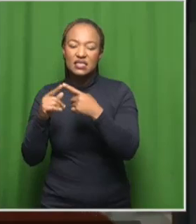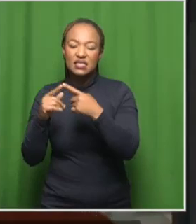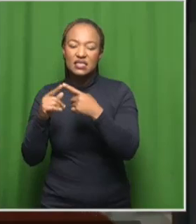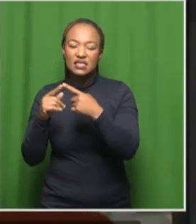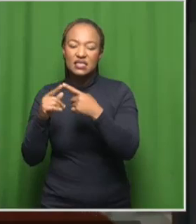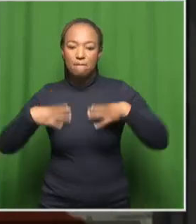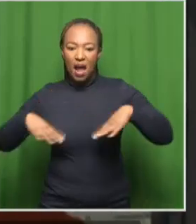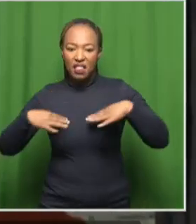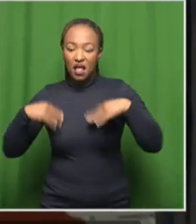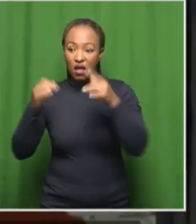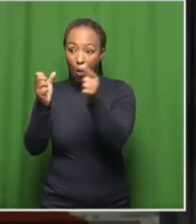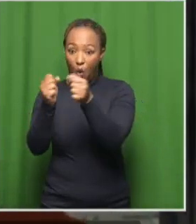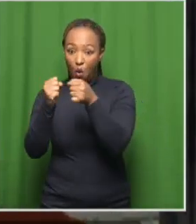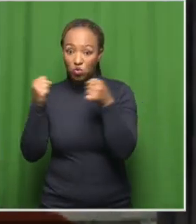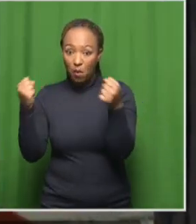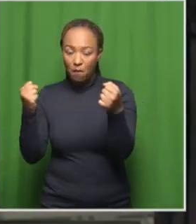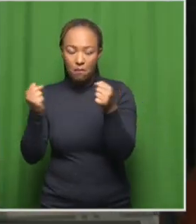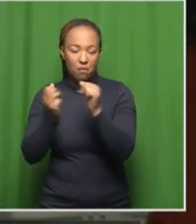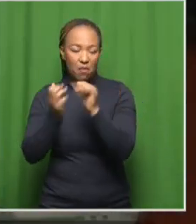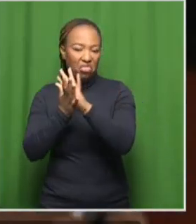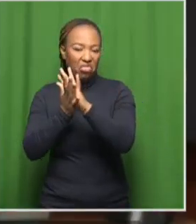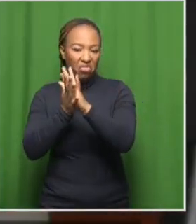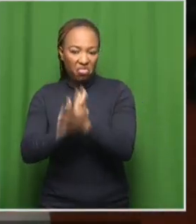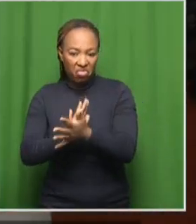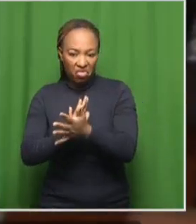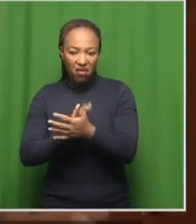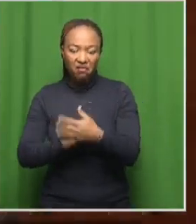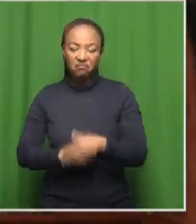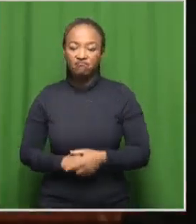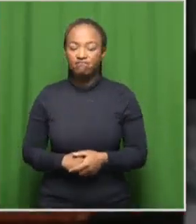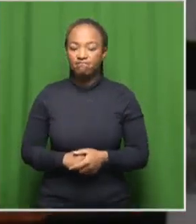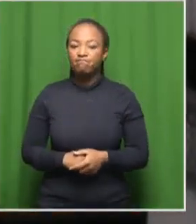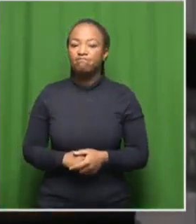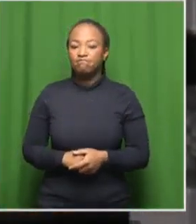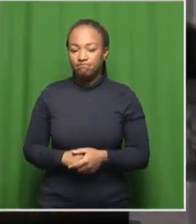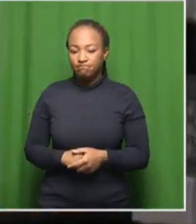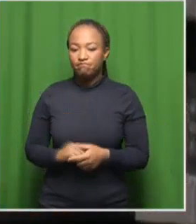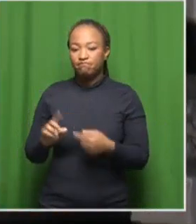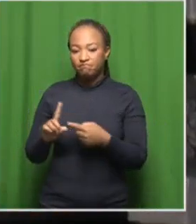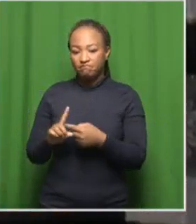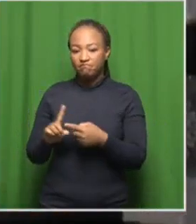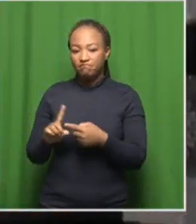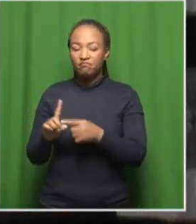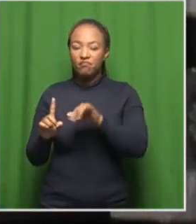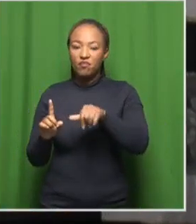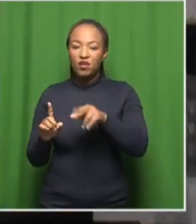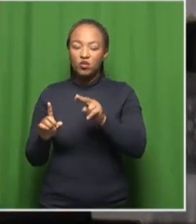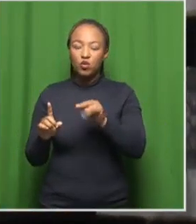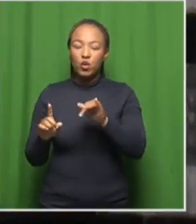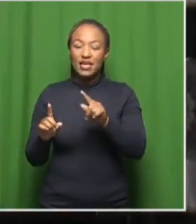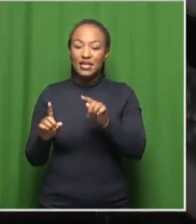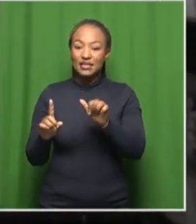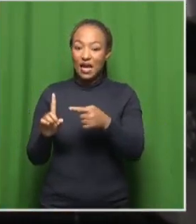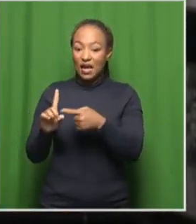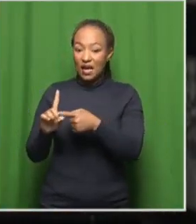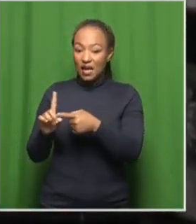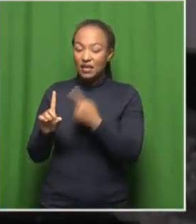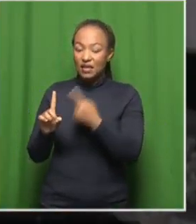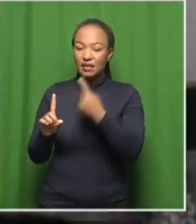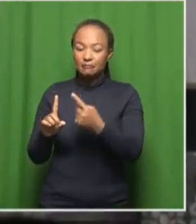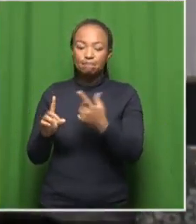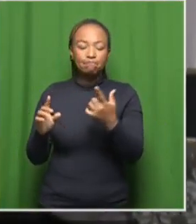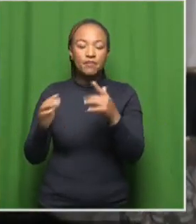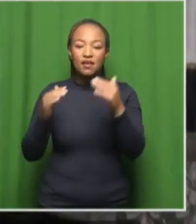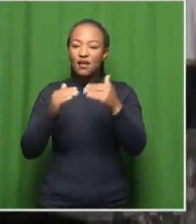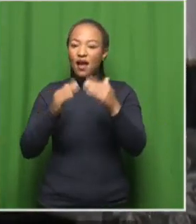is messed up with the water. Was Jonita Souls, a resident here in Missionvale, who says that her house has been damaged